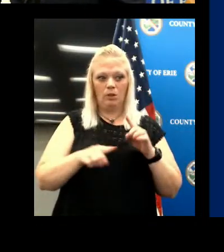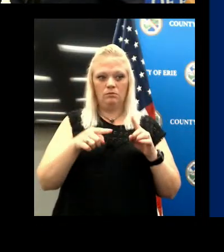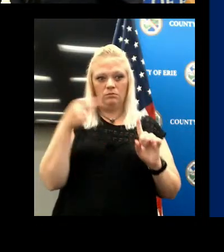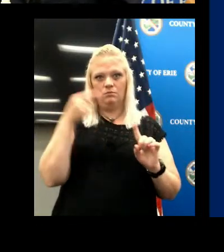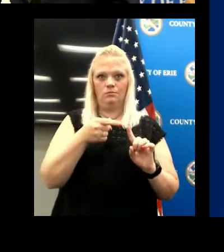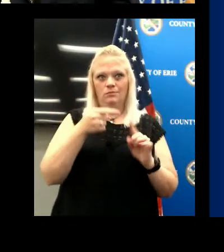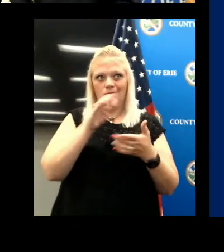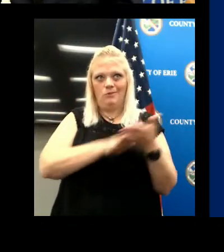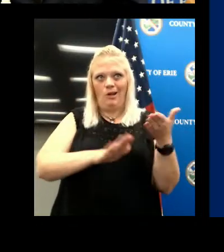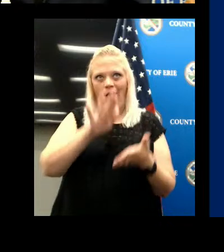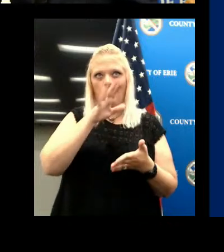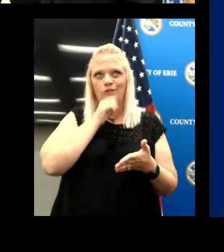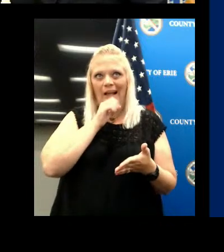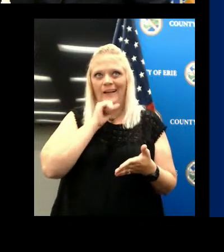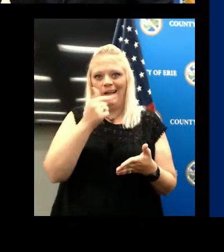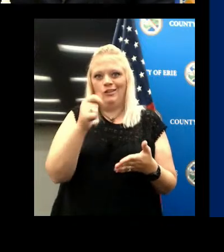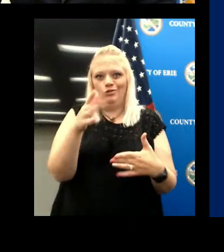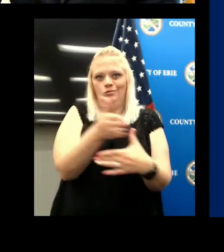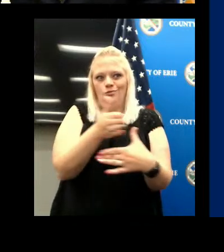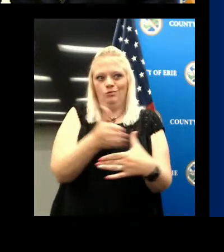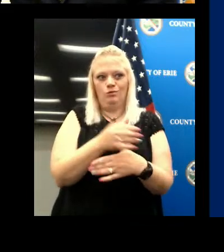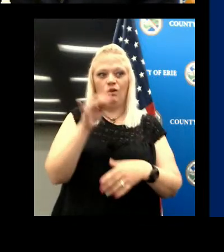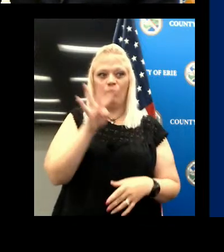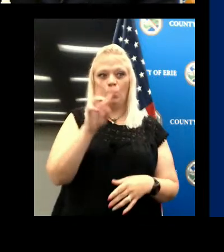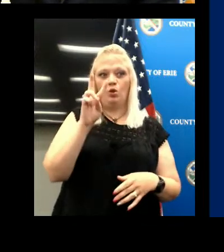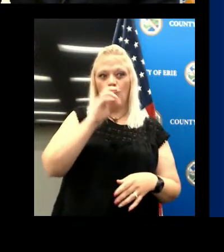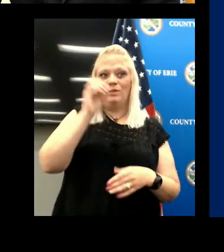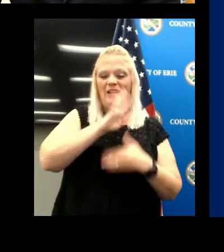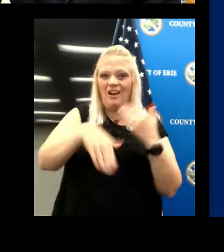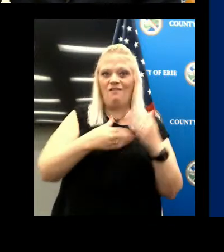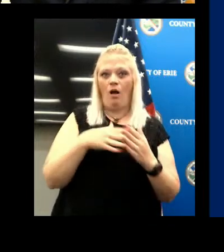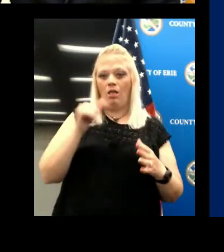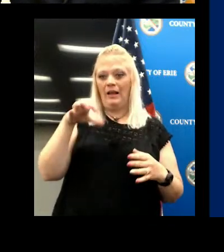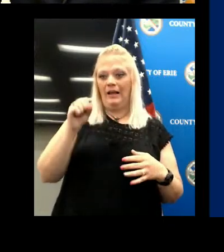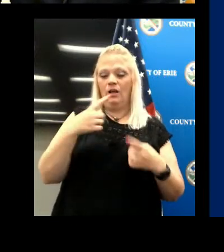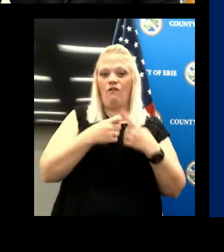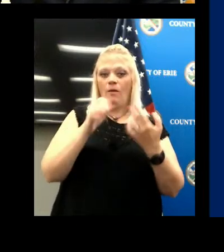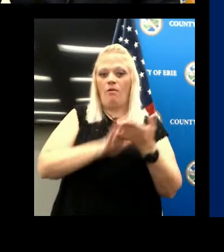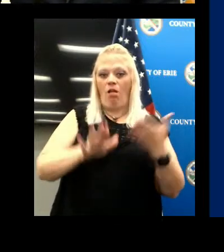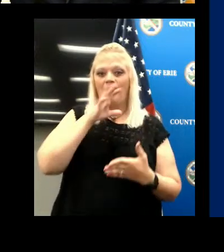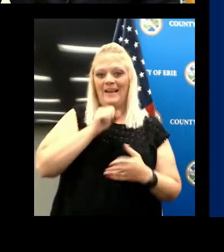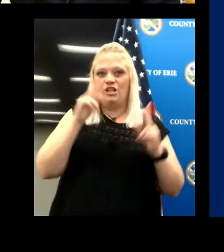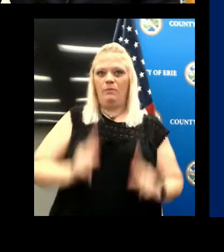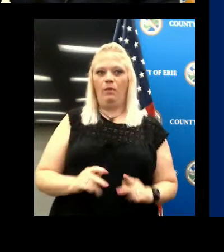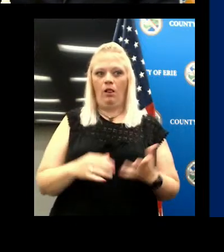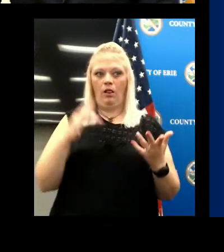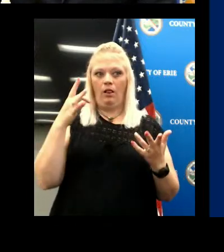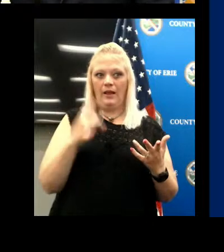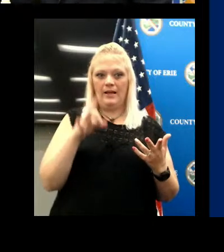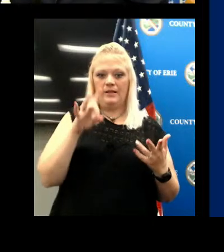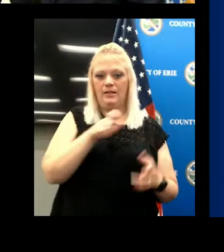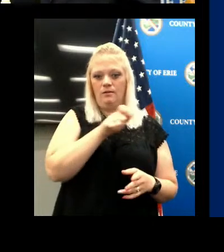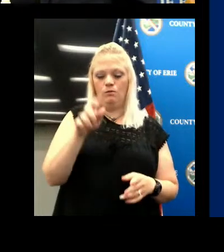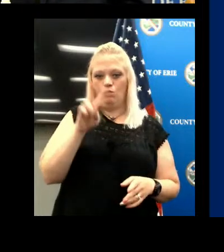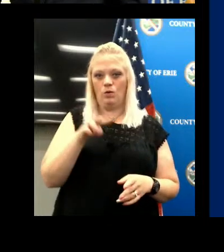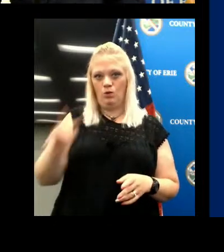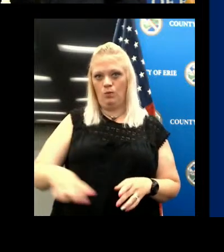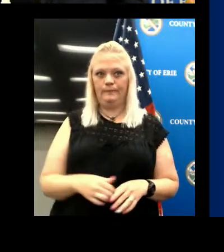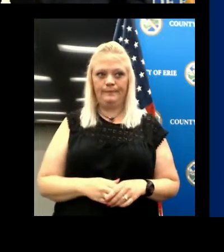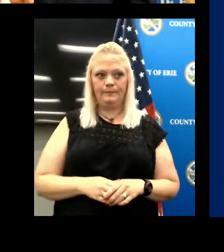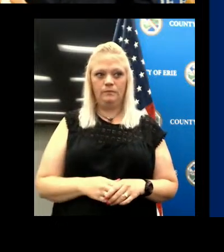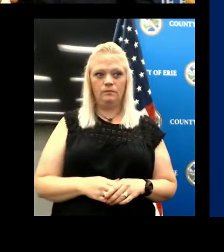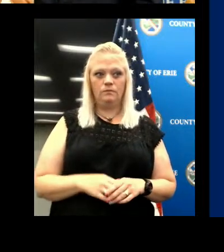age. 42% of all cases last week were from college-age persons, 18 to 22. And